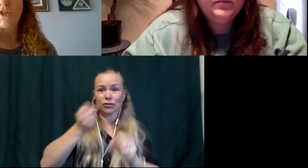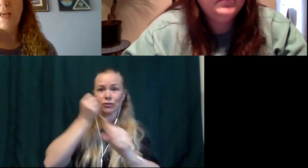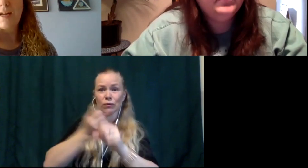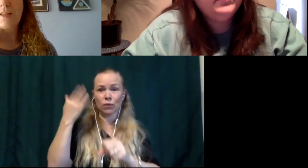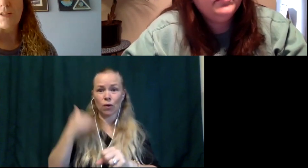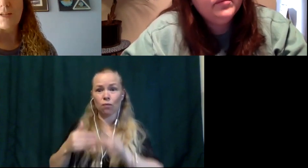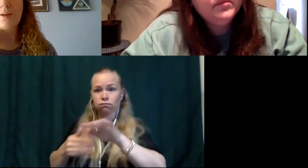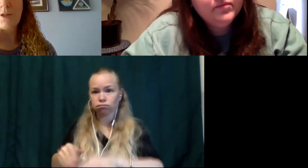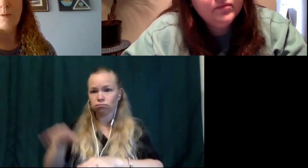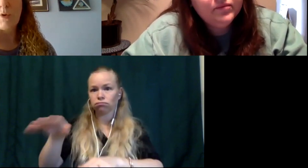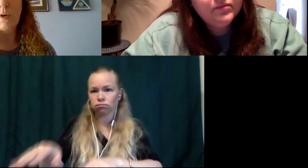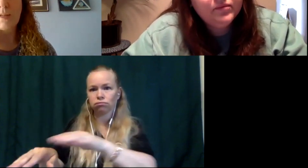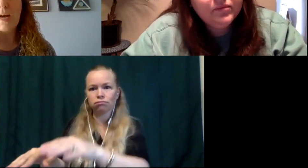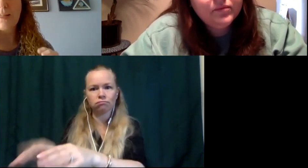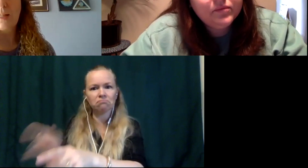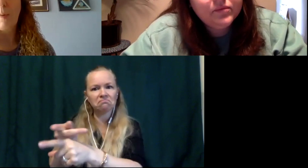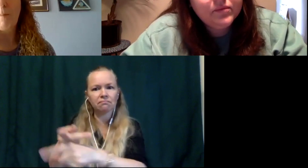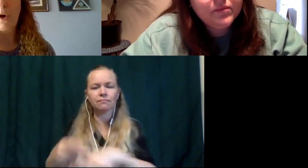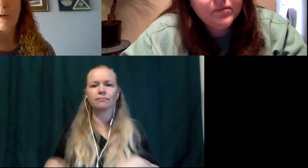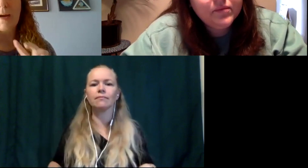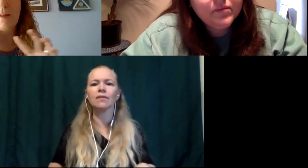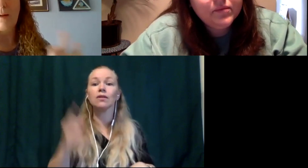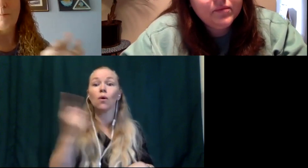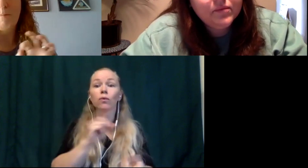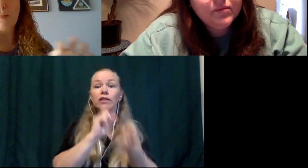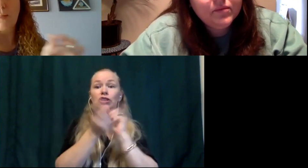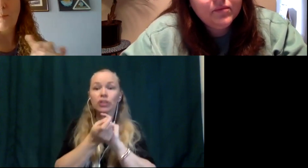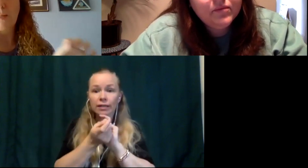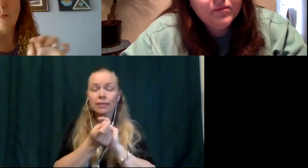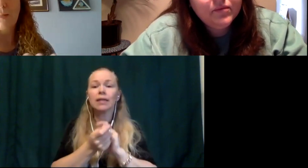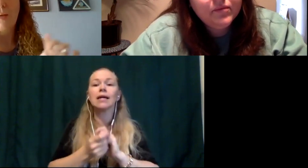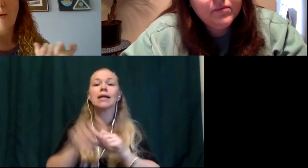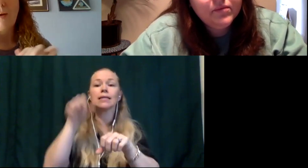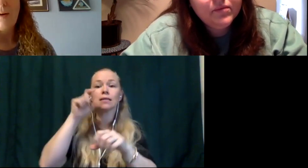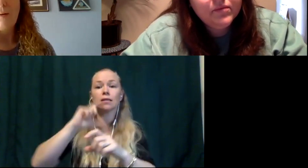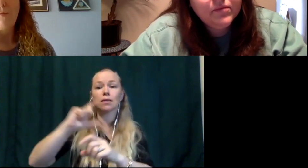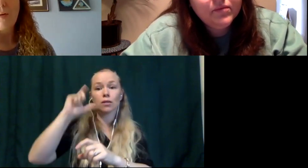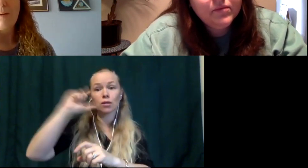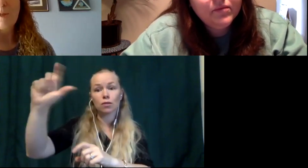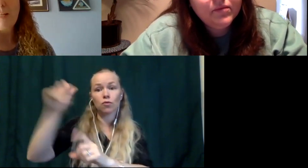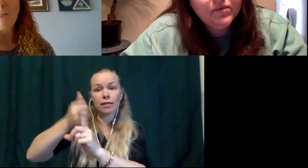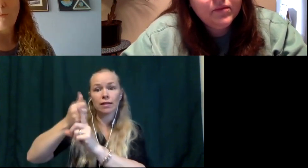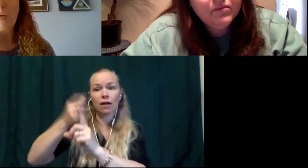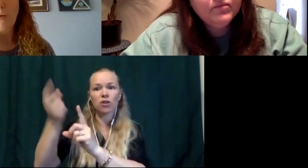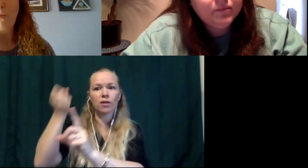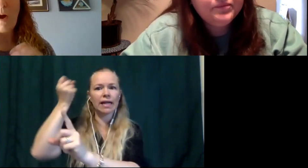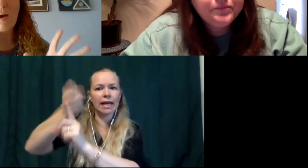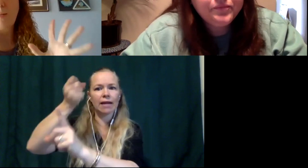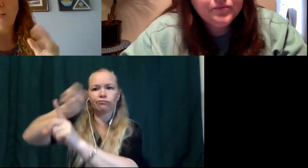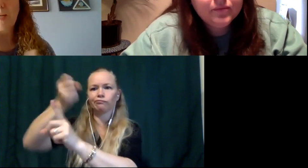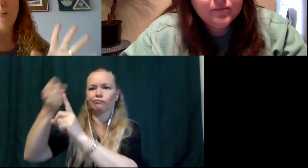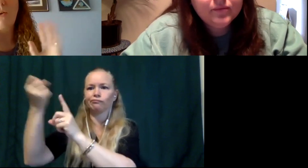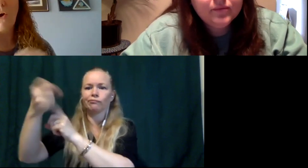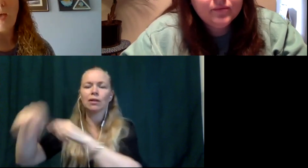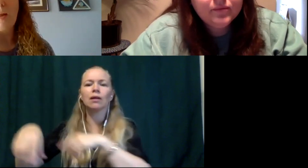have changed that is, so the moon is constantly bombarded by little bits and pieces of space debris, you know, rocks